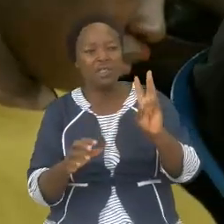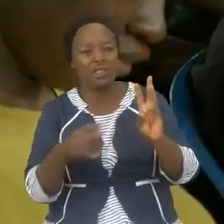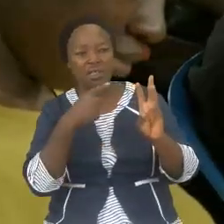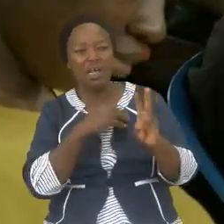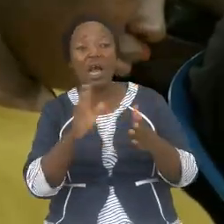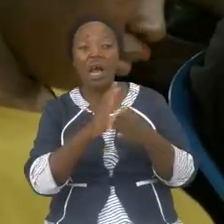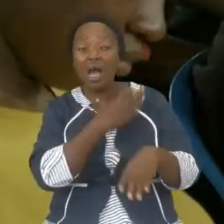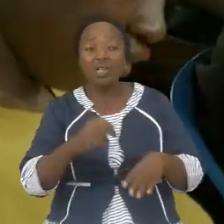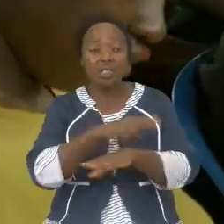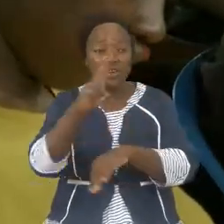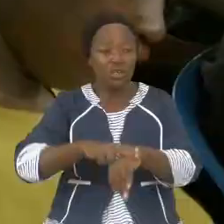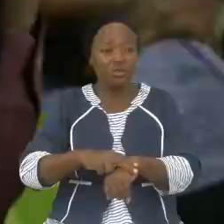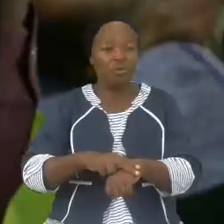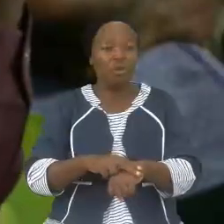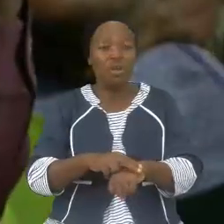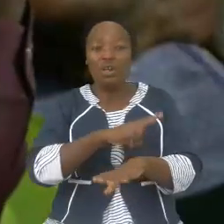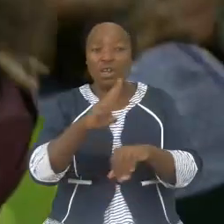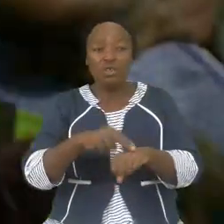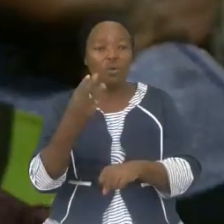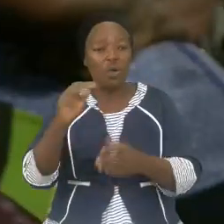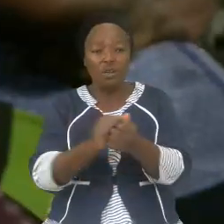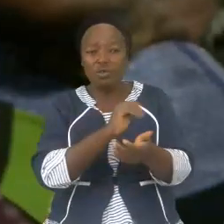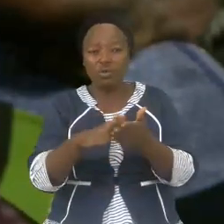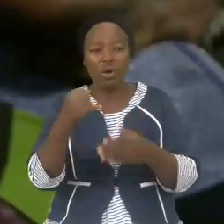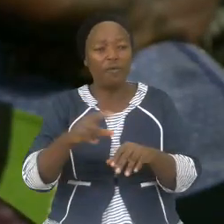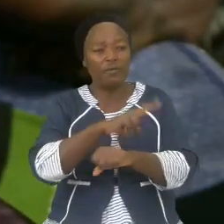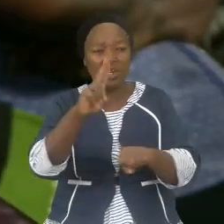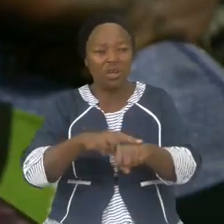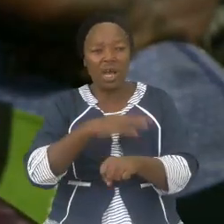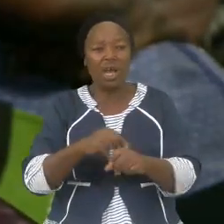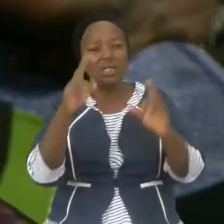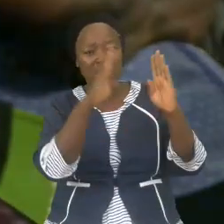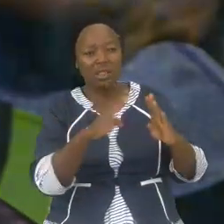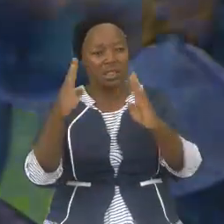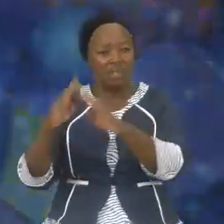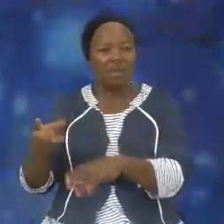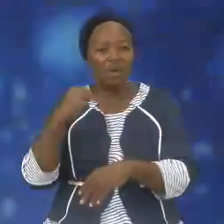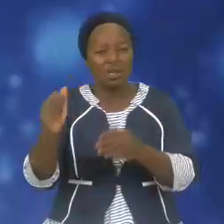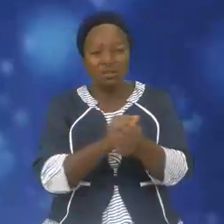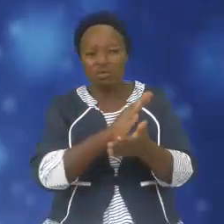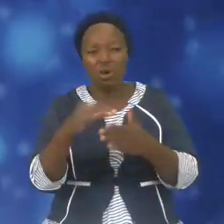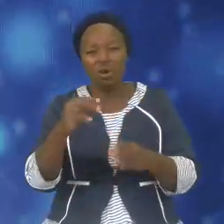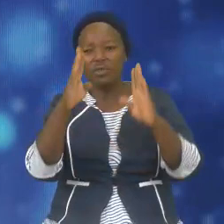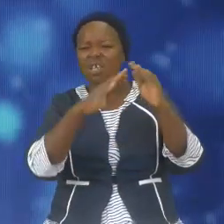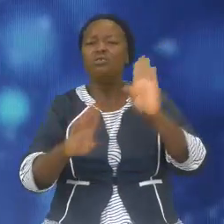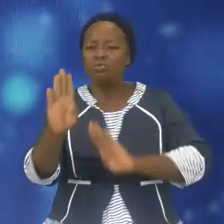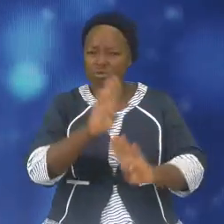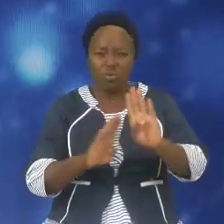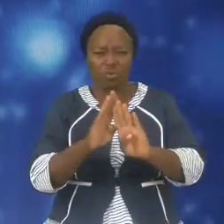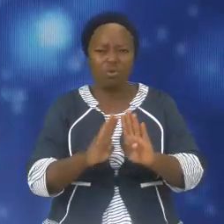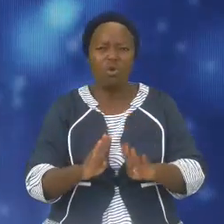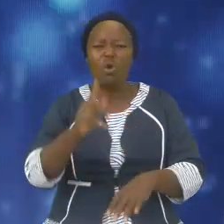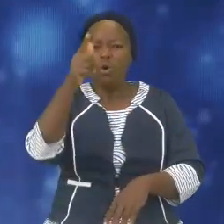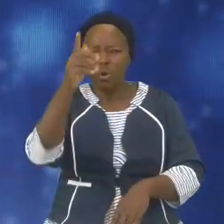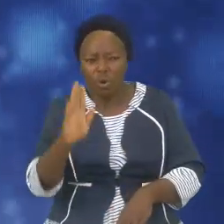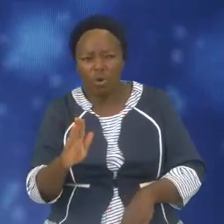of nation, trouble, and city destroyed of city, trouble. God did